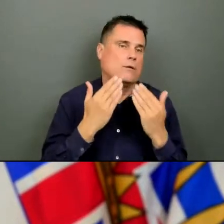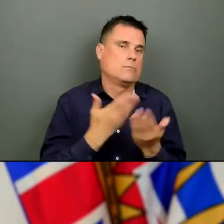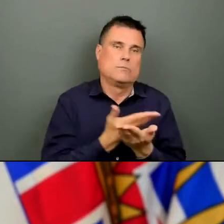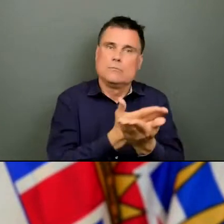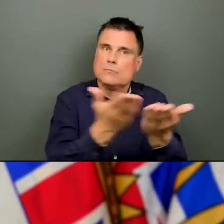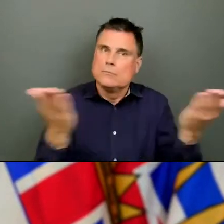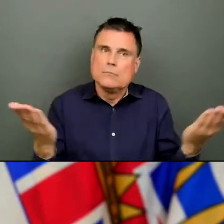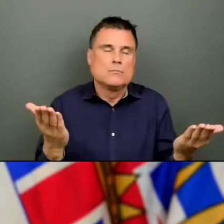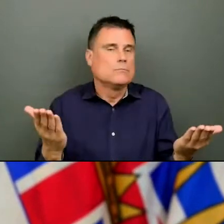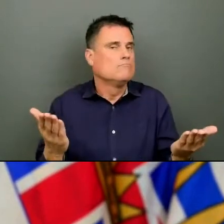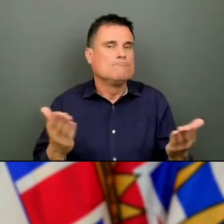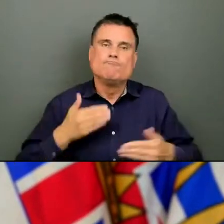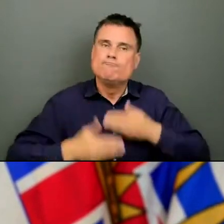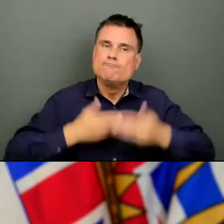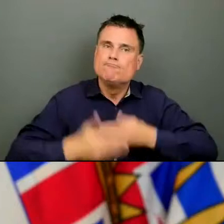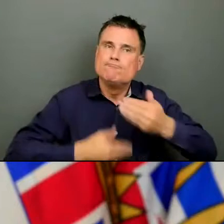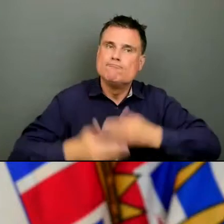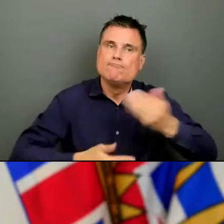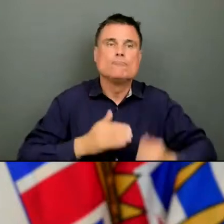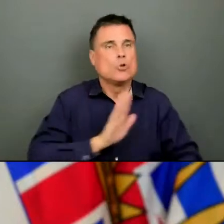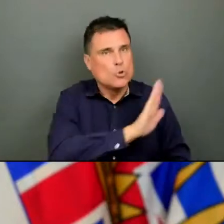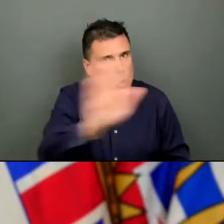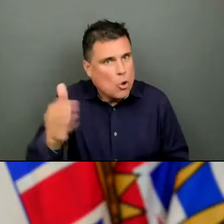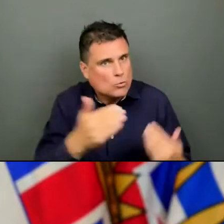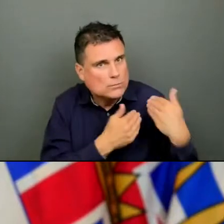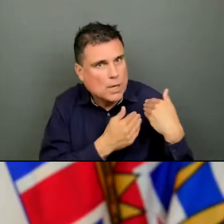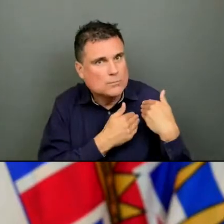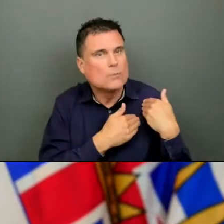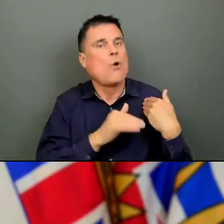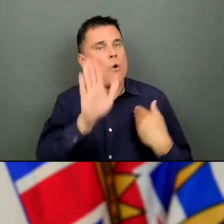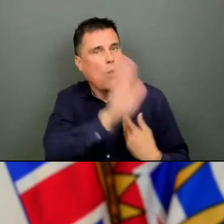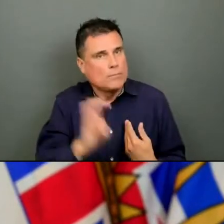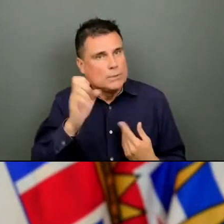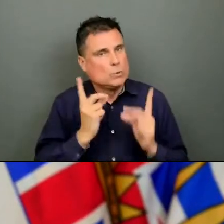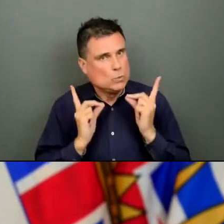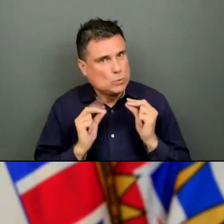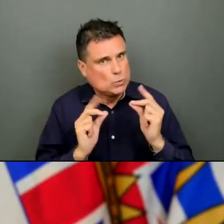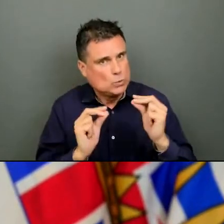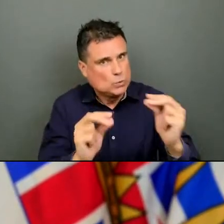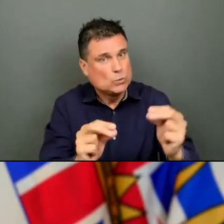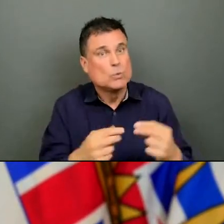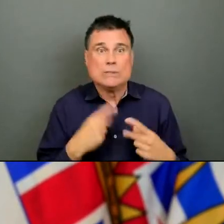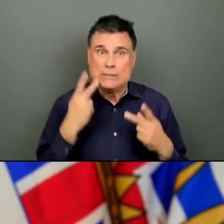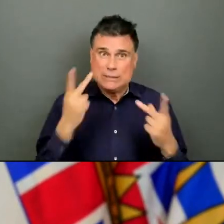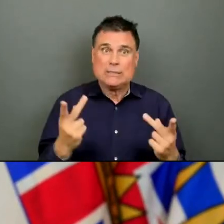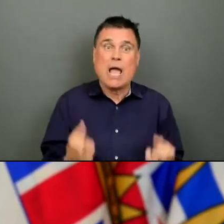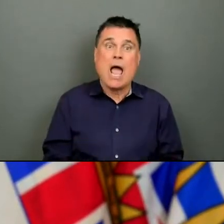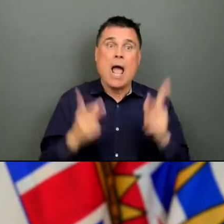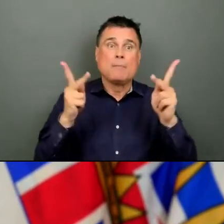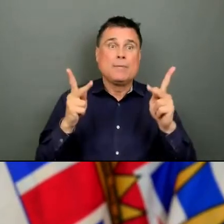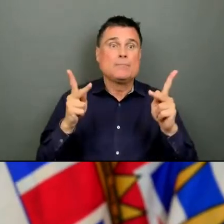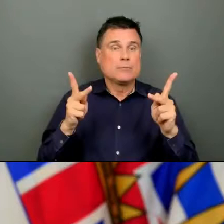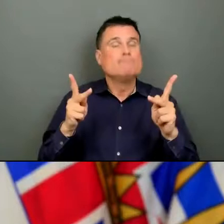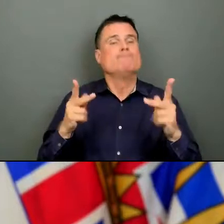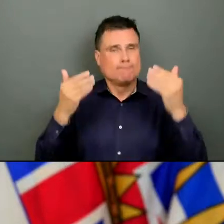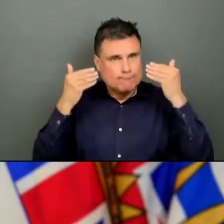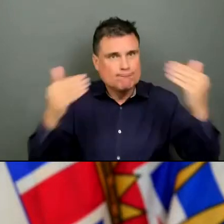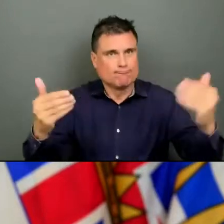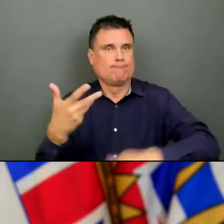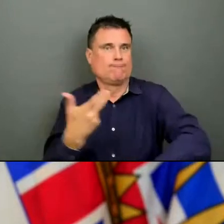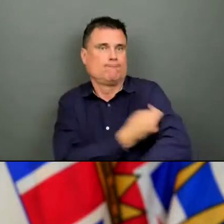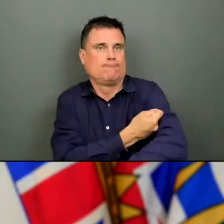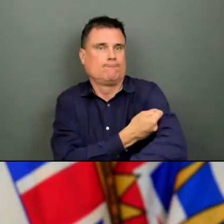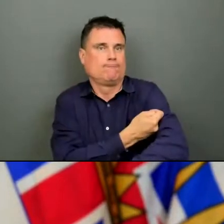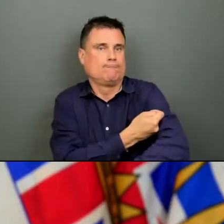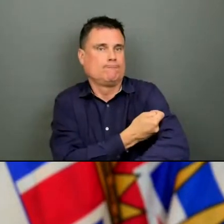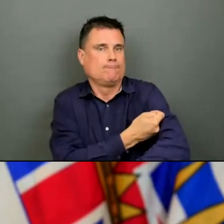your part across BC, and we see that reflected in the numbers of people who are being immunized and everybody doing their